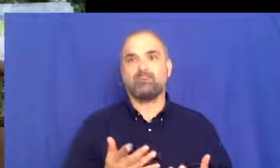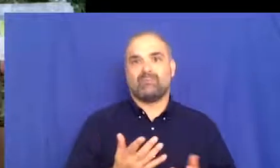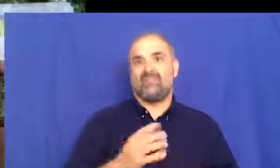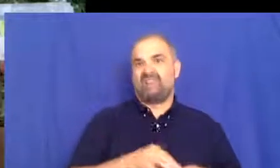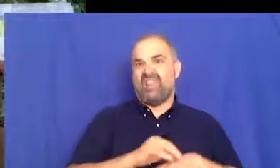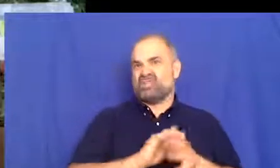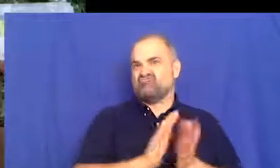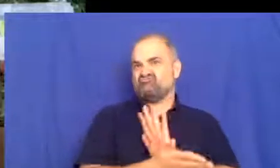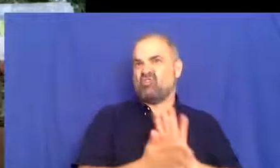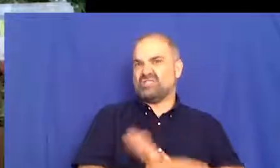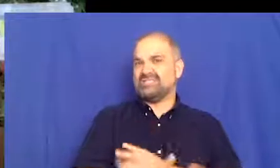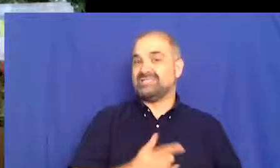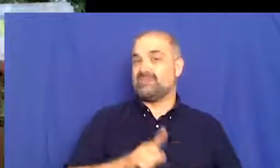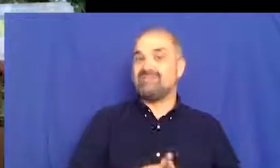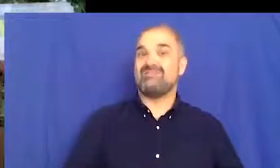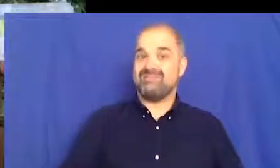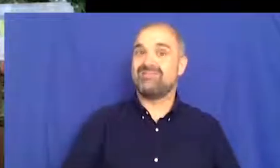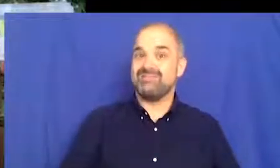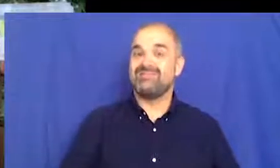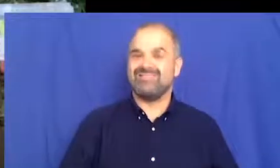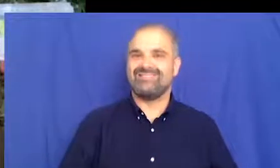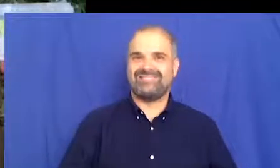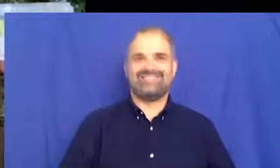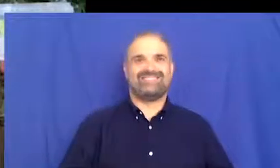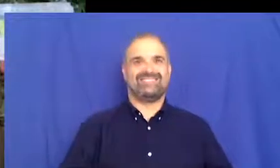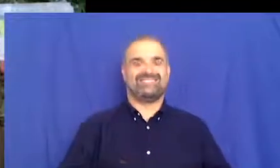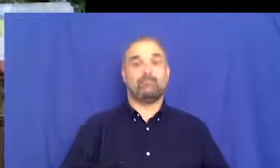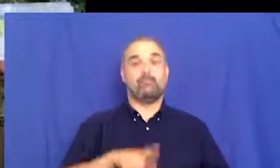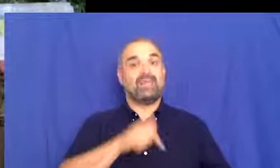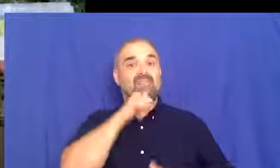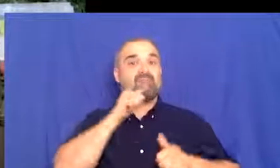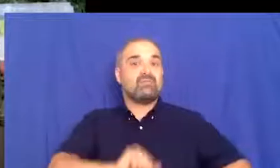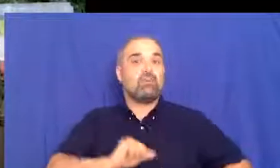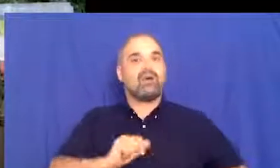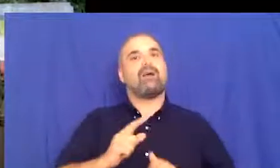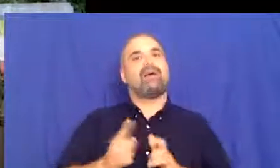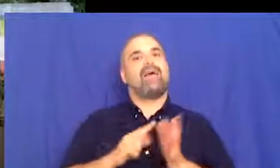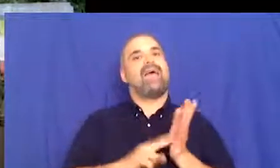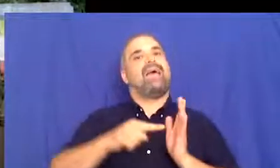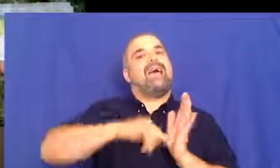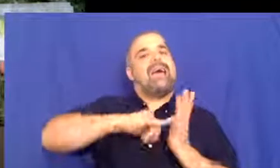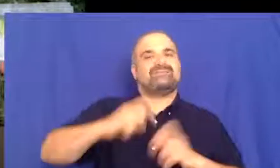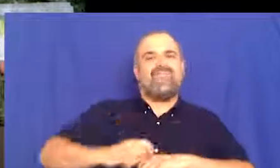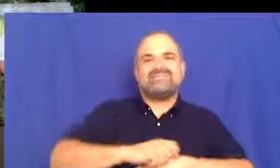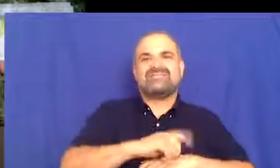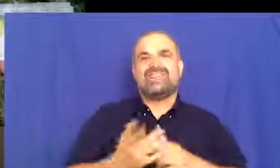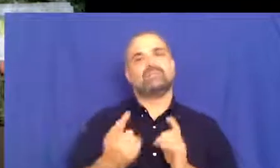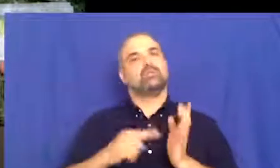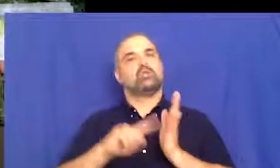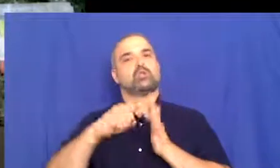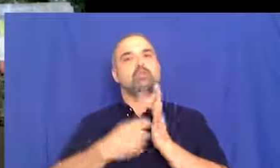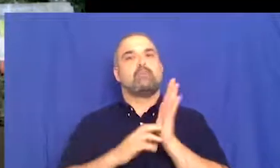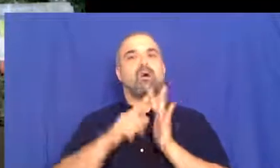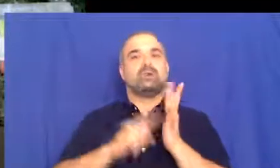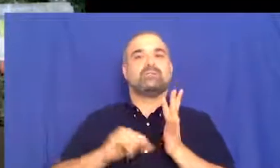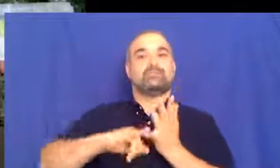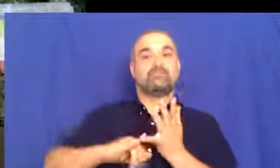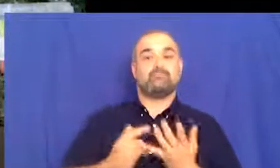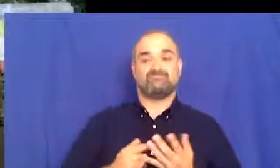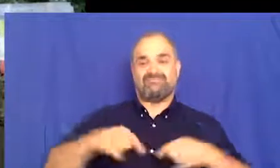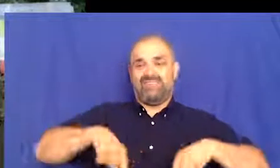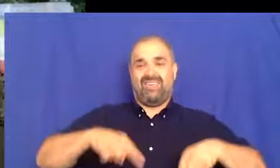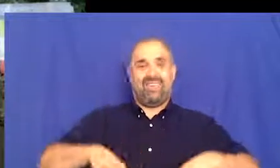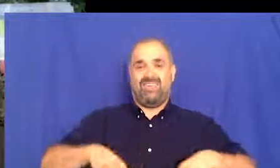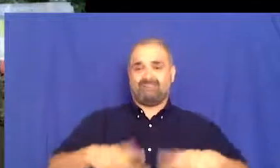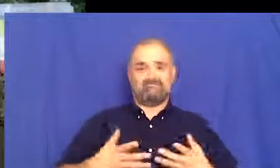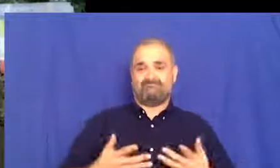flesh. You can eat as well. But his favourites are ants and termites. Obviously in captivity, we haven't got